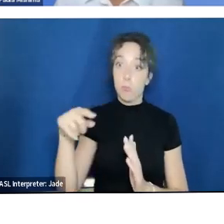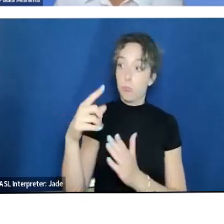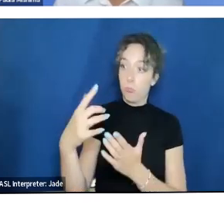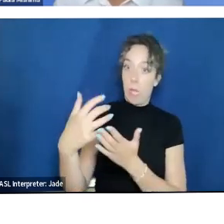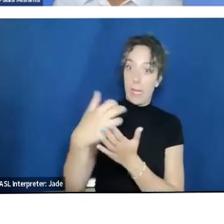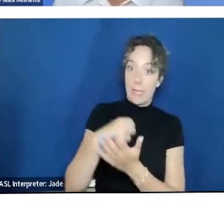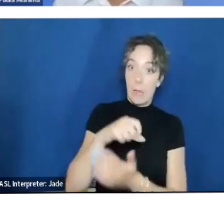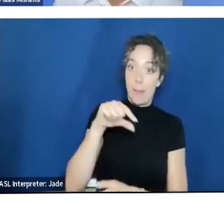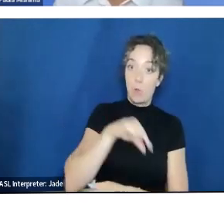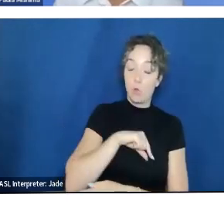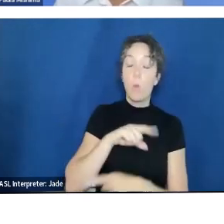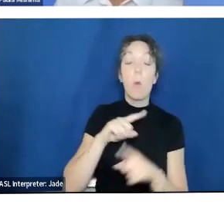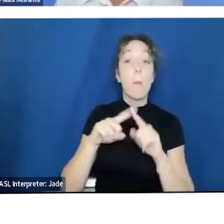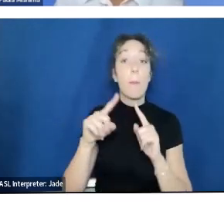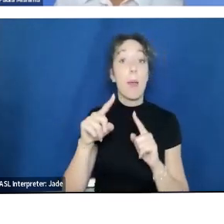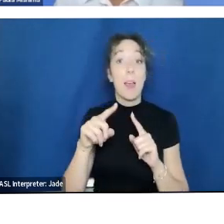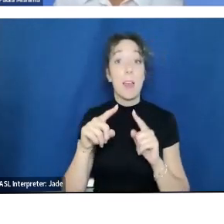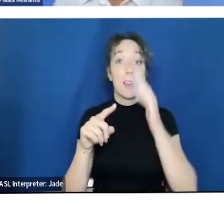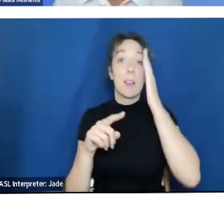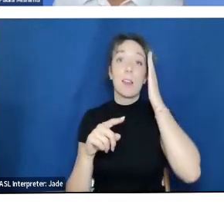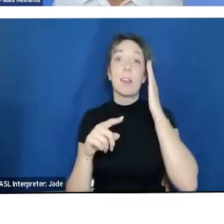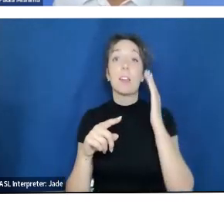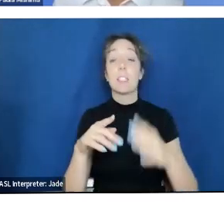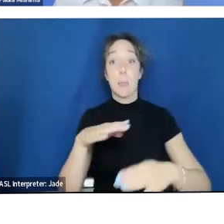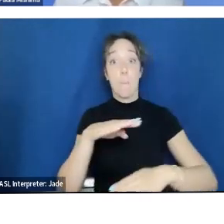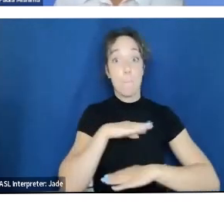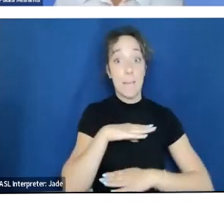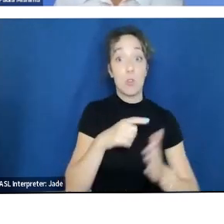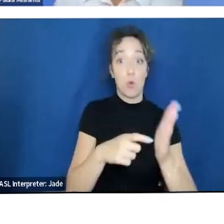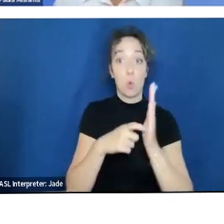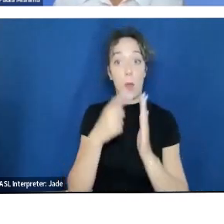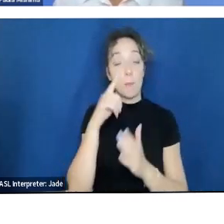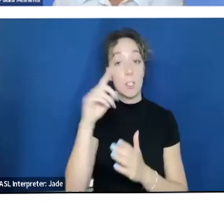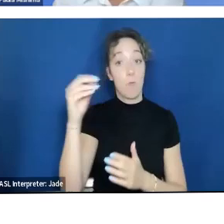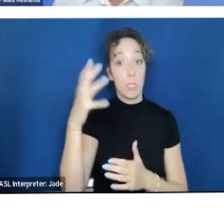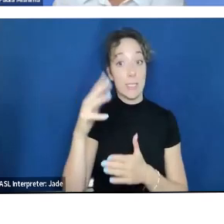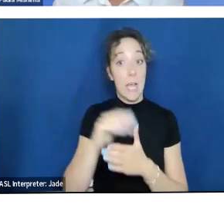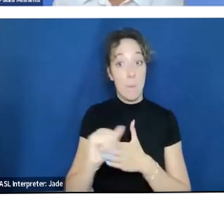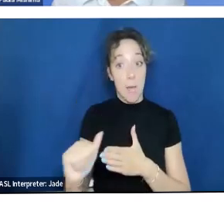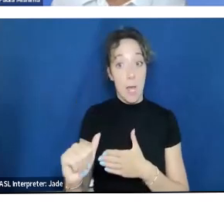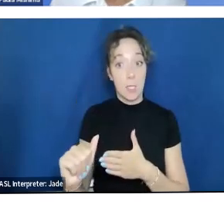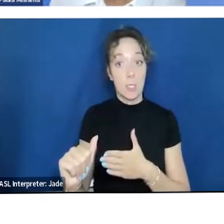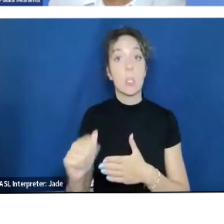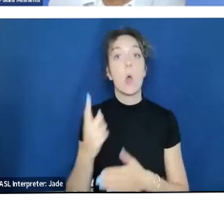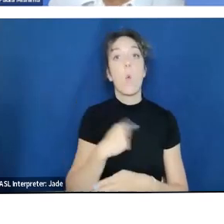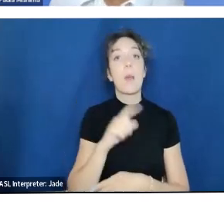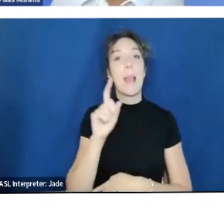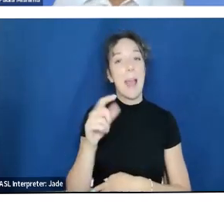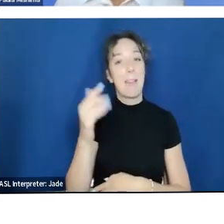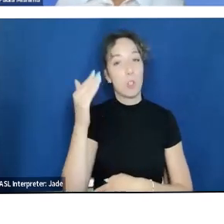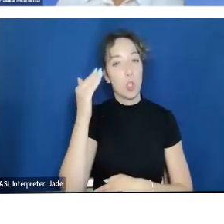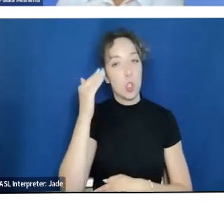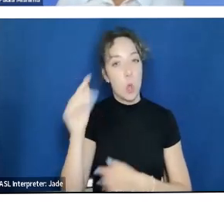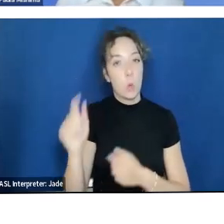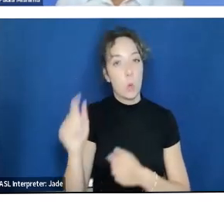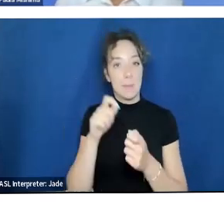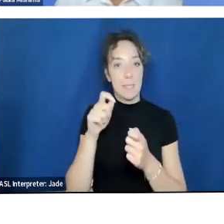However, to meet the requirements of Sunbucks, we need to know specifically if a